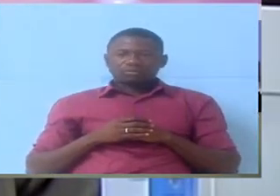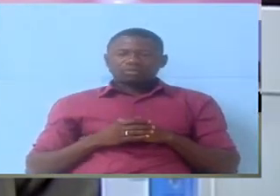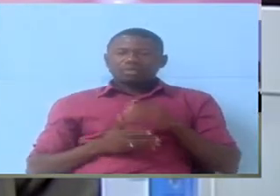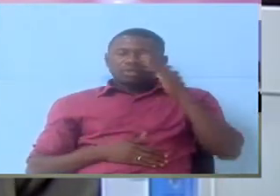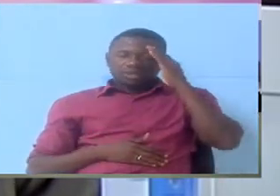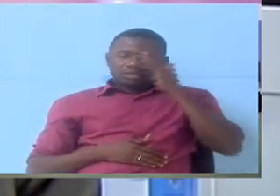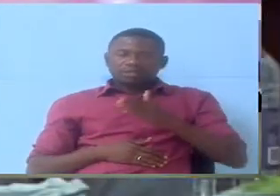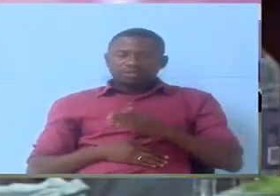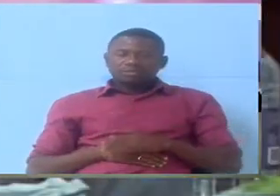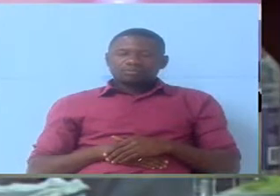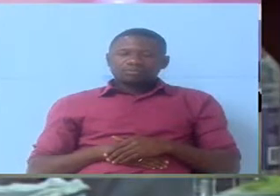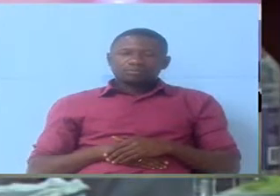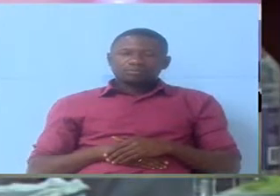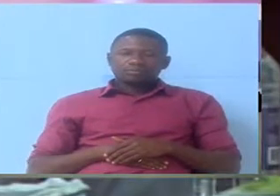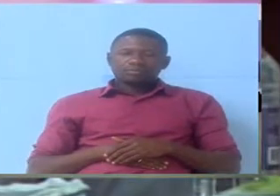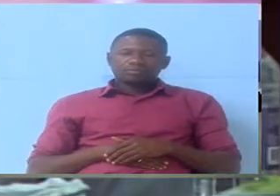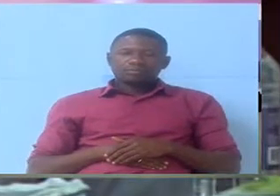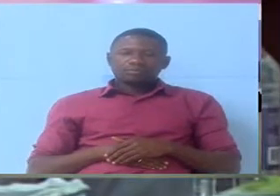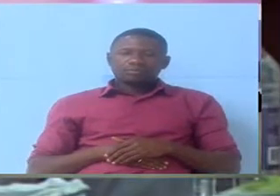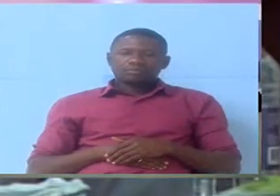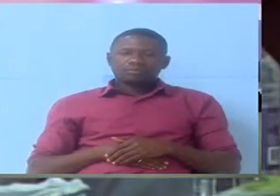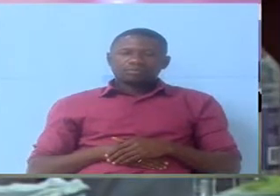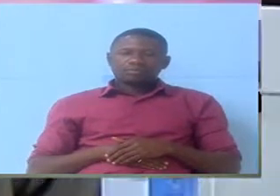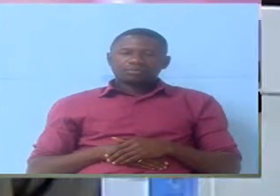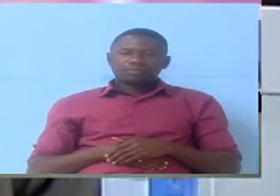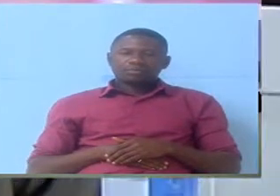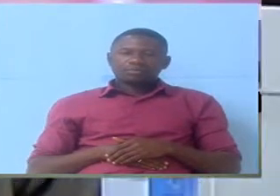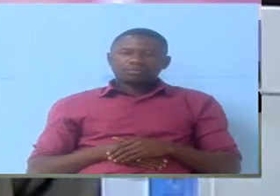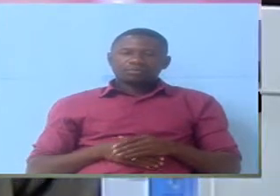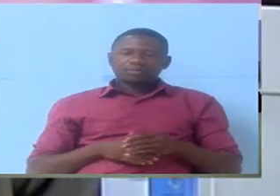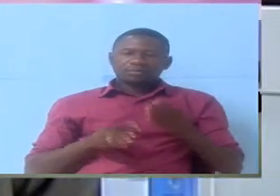Thank you, Imam C. Balaka, Imam C.